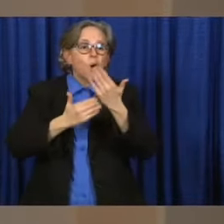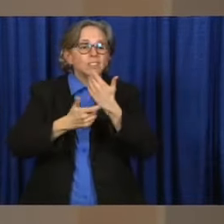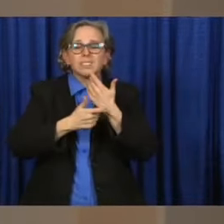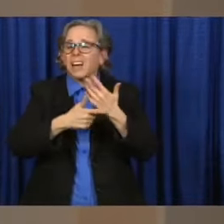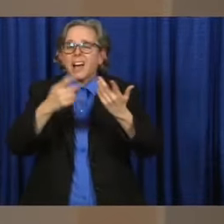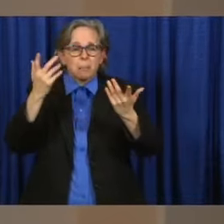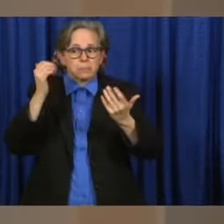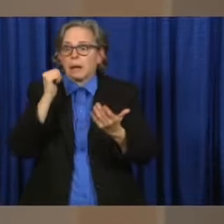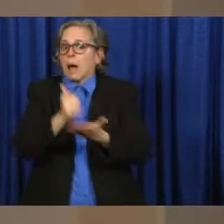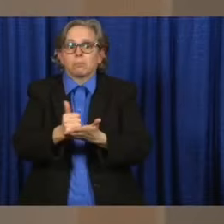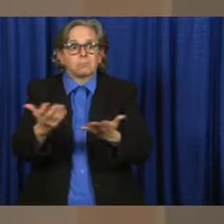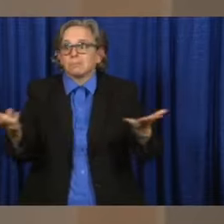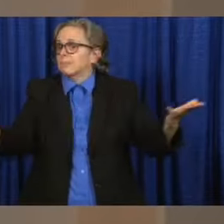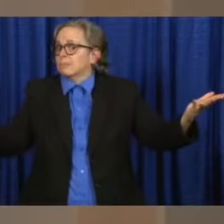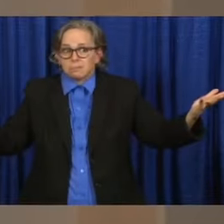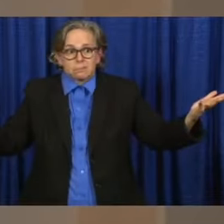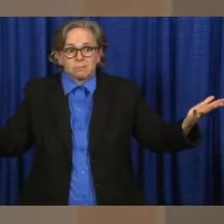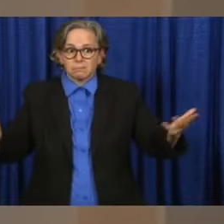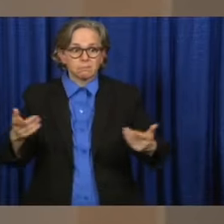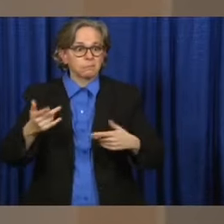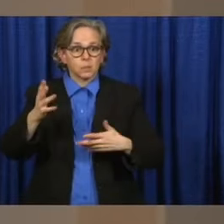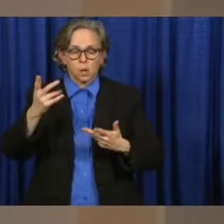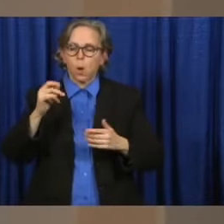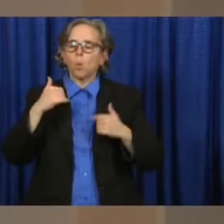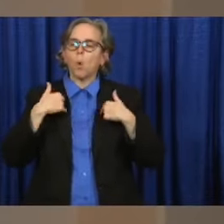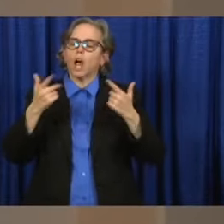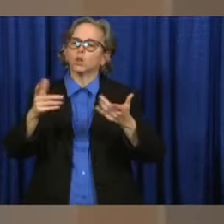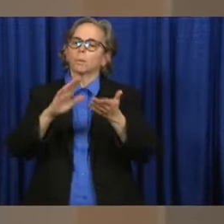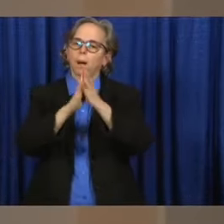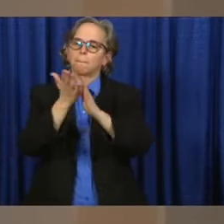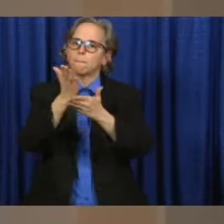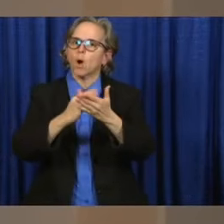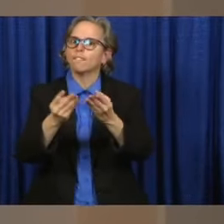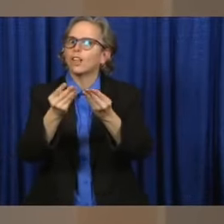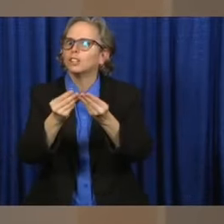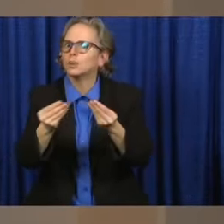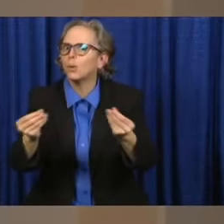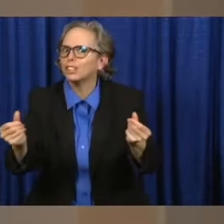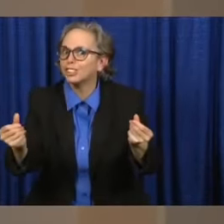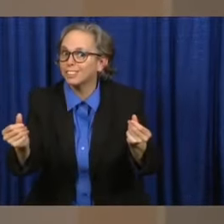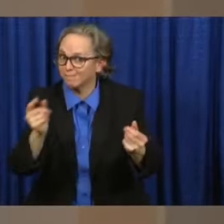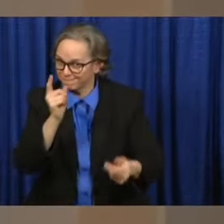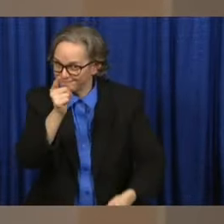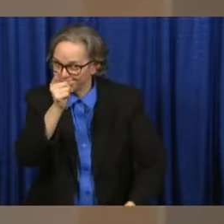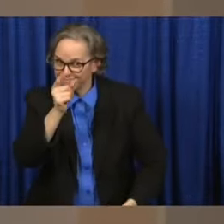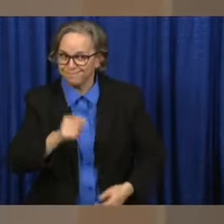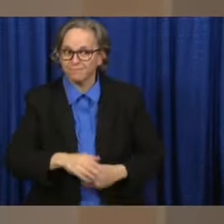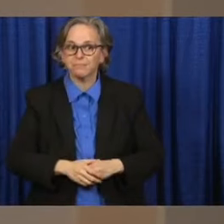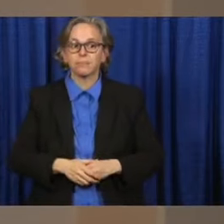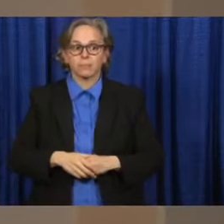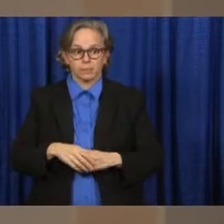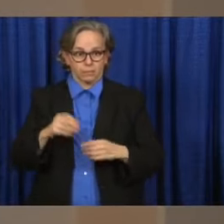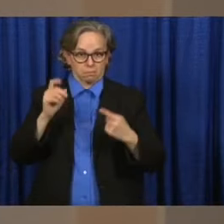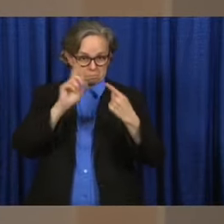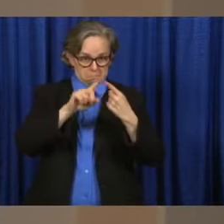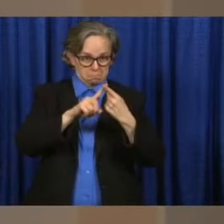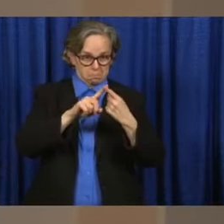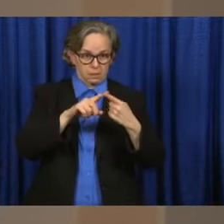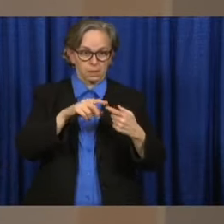the solution. I always say we're going through this. Everybody is either part of the solution or part of the problem, and we just encourage